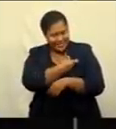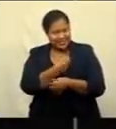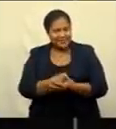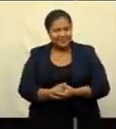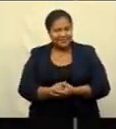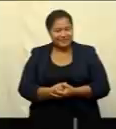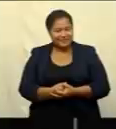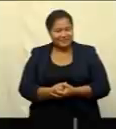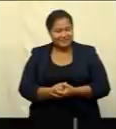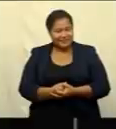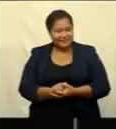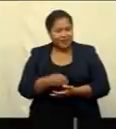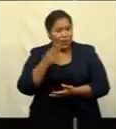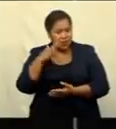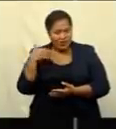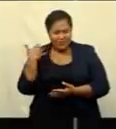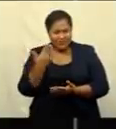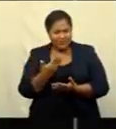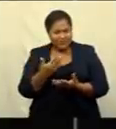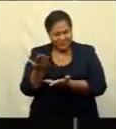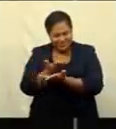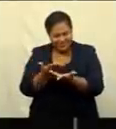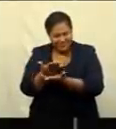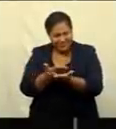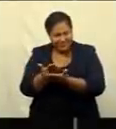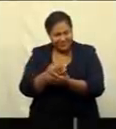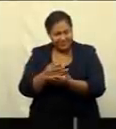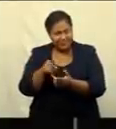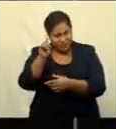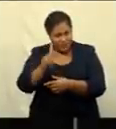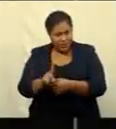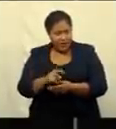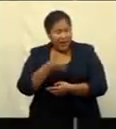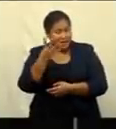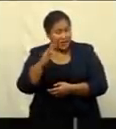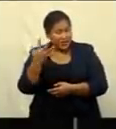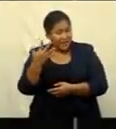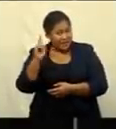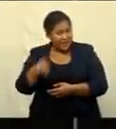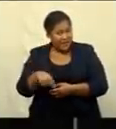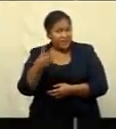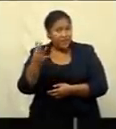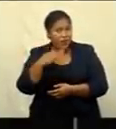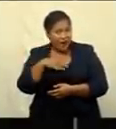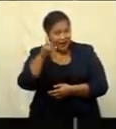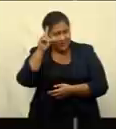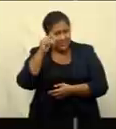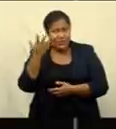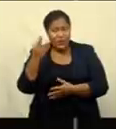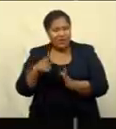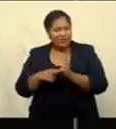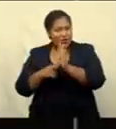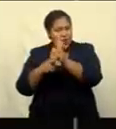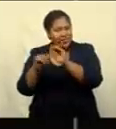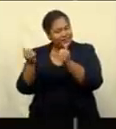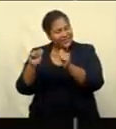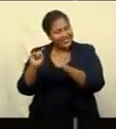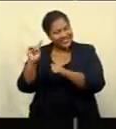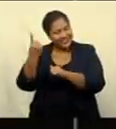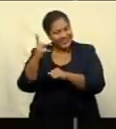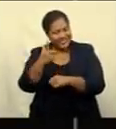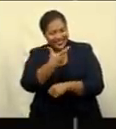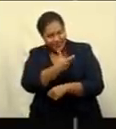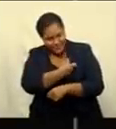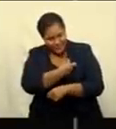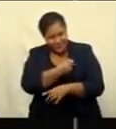a rigorous vaccination consultation to date, 45,400 Fijians in the north have completed their first dose